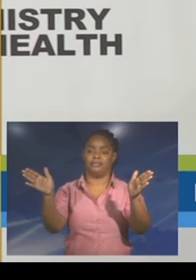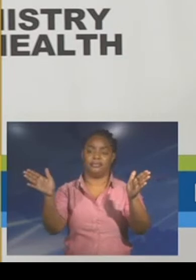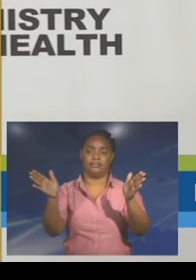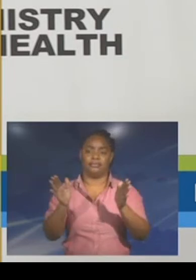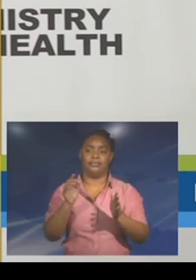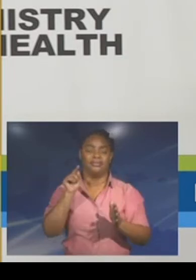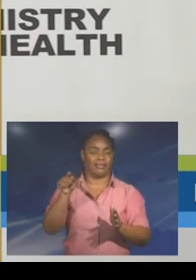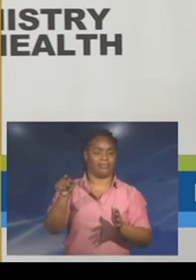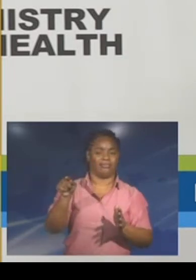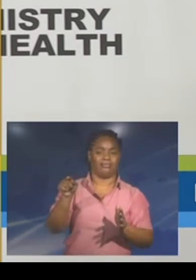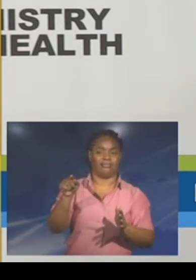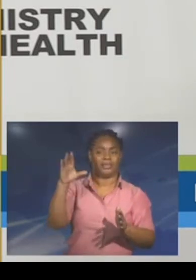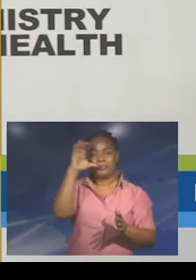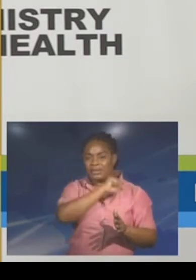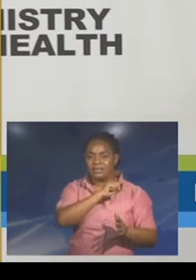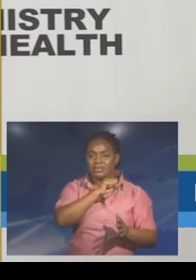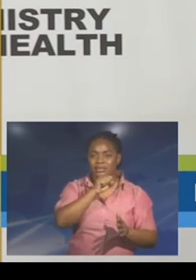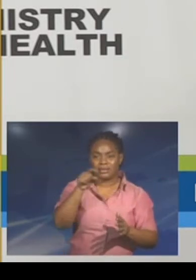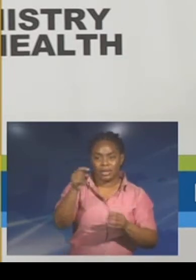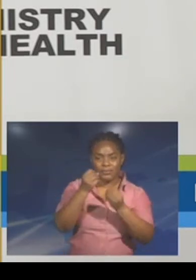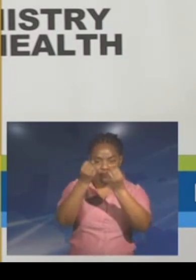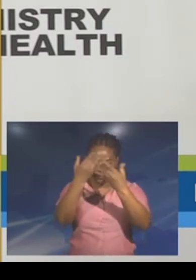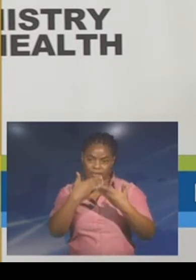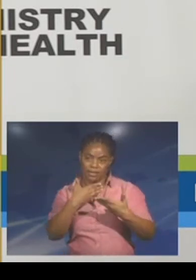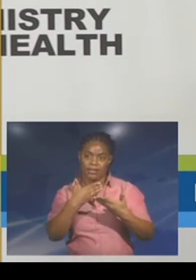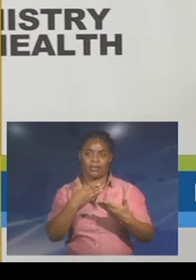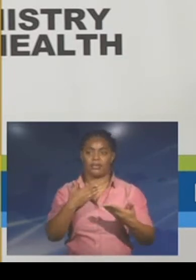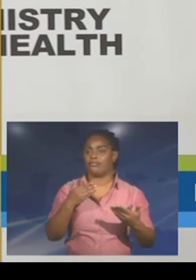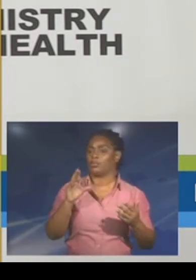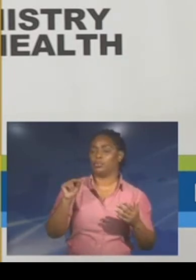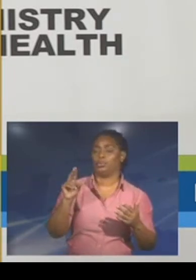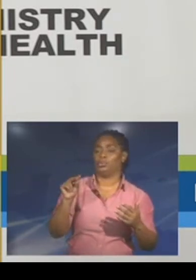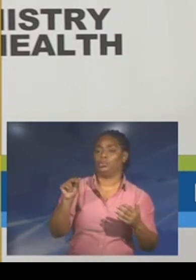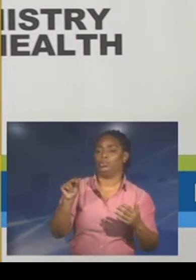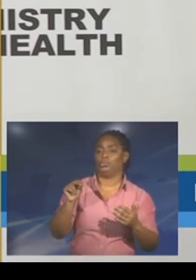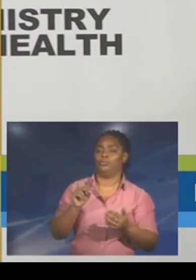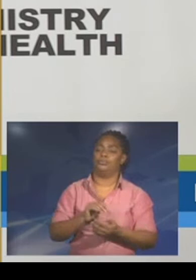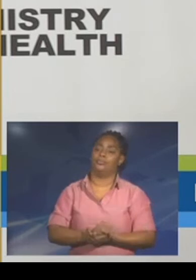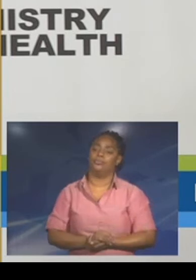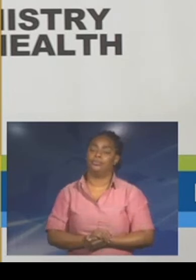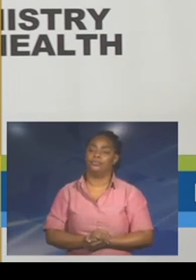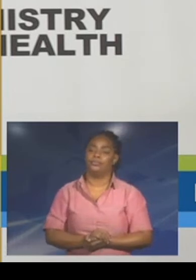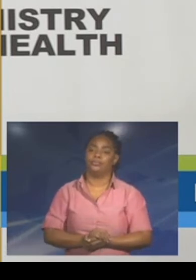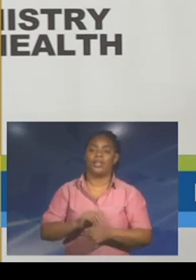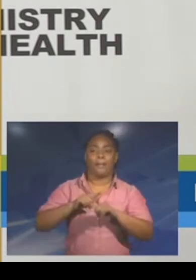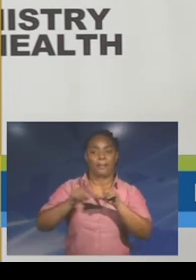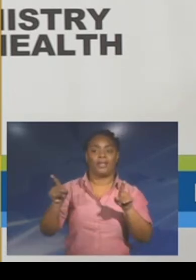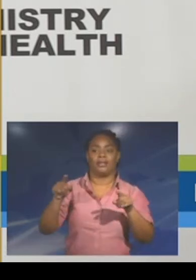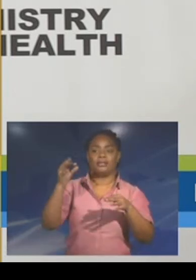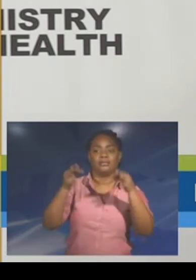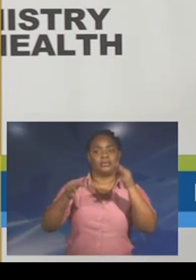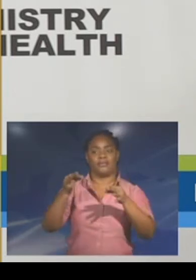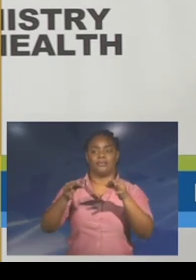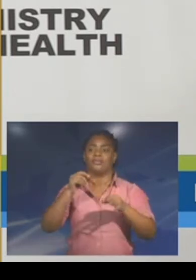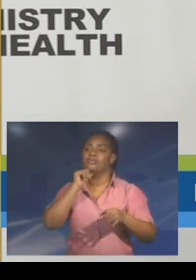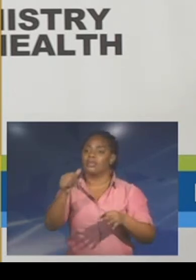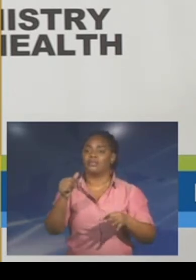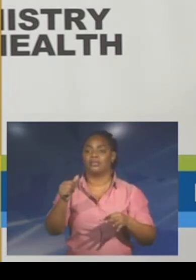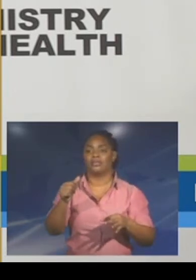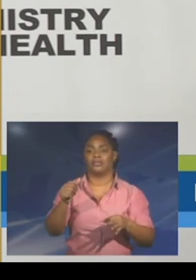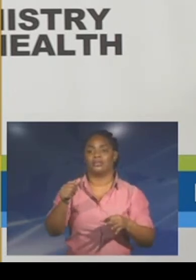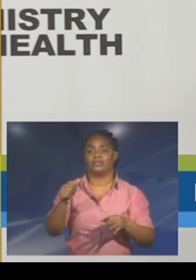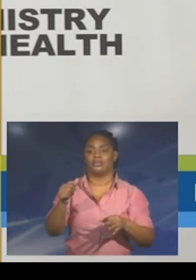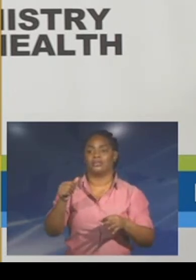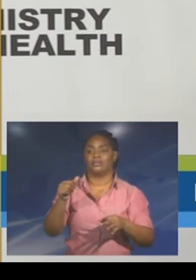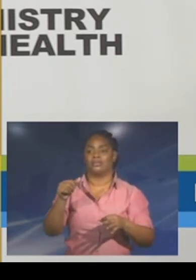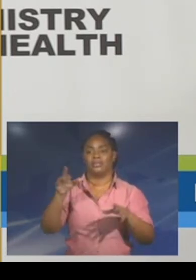Individuals not testing in the public system and not becoming ill enough to require care at any level are then individuals that, from a